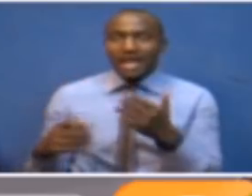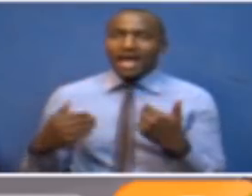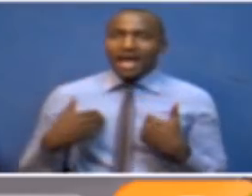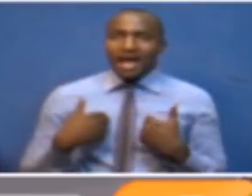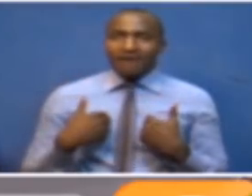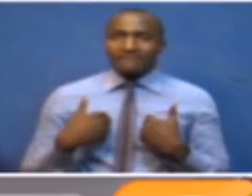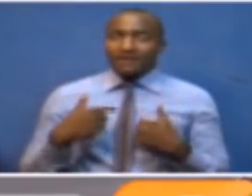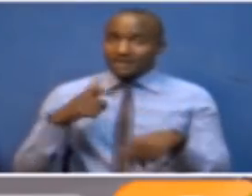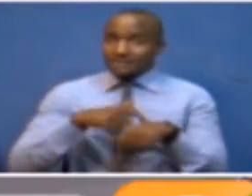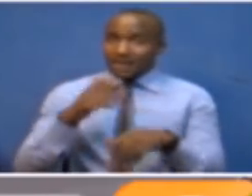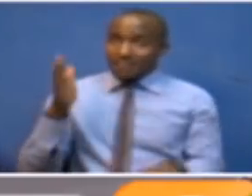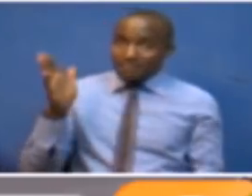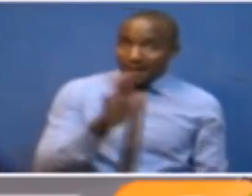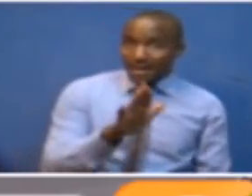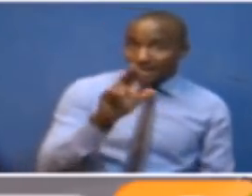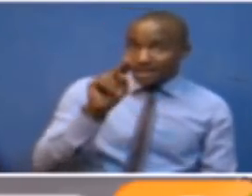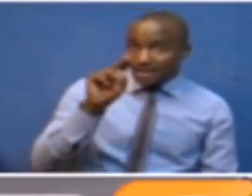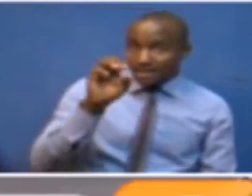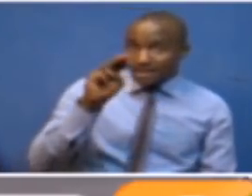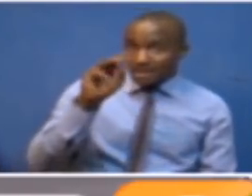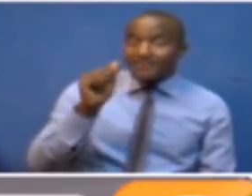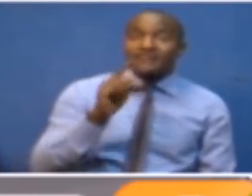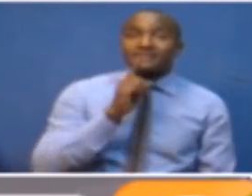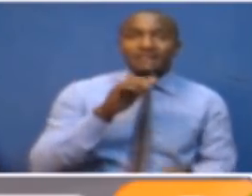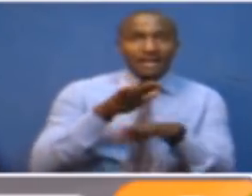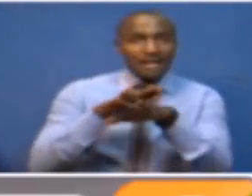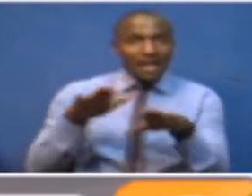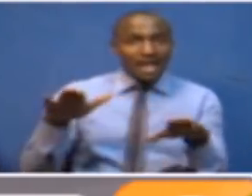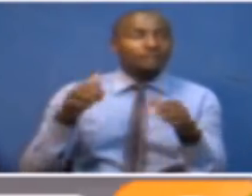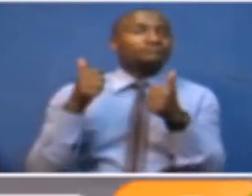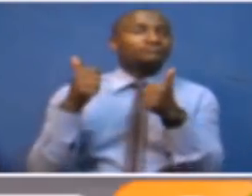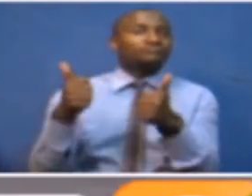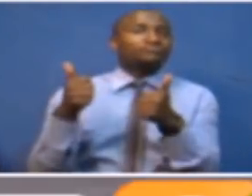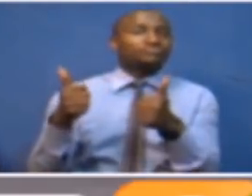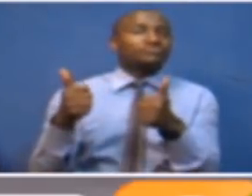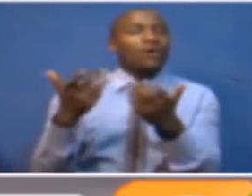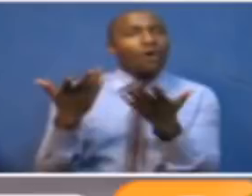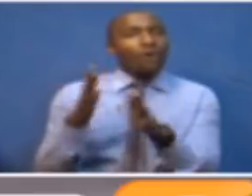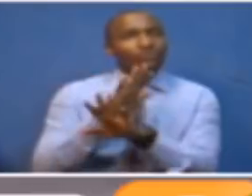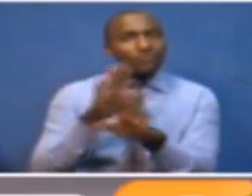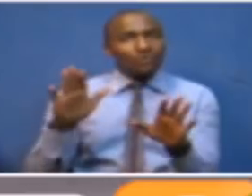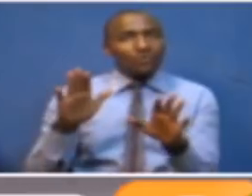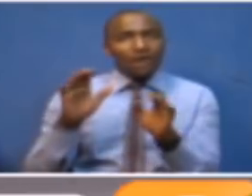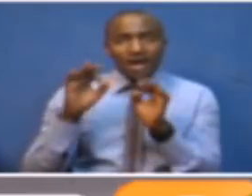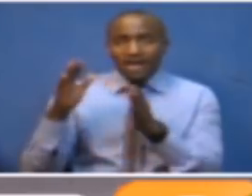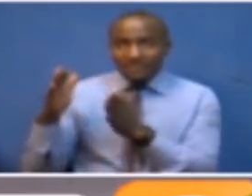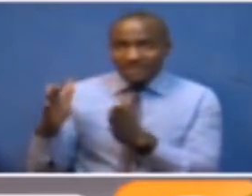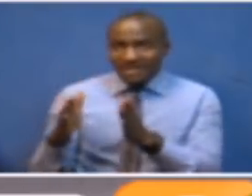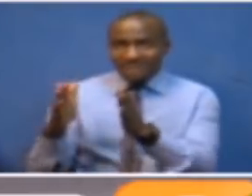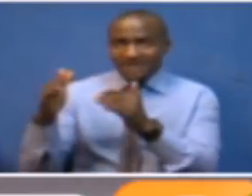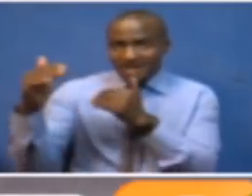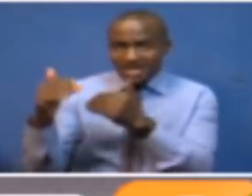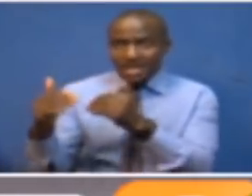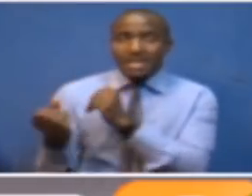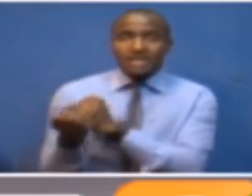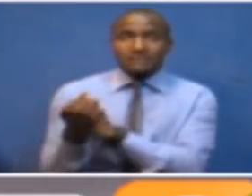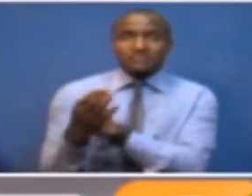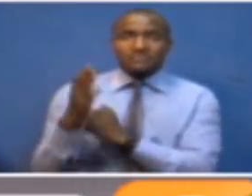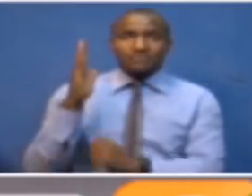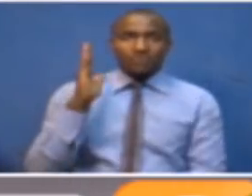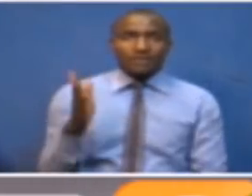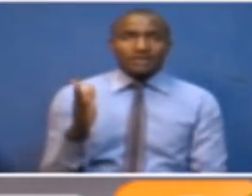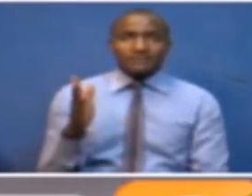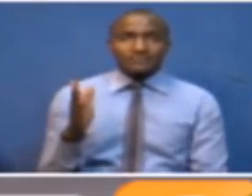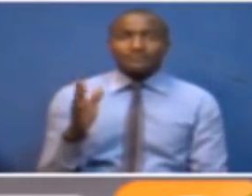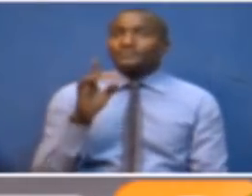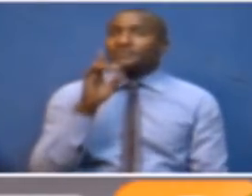NEMA, remember they will tell you if your land is on riparian, if you are near a river, how much further your structure can go. So you've gone